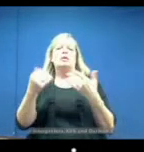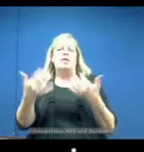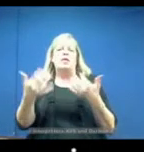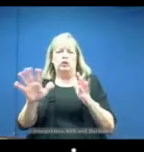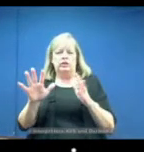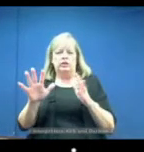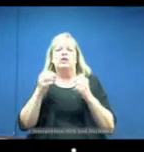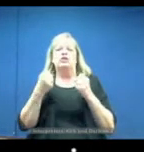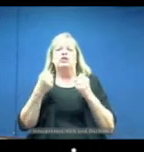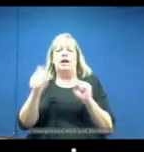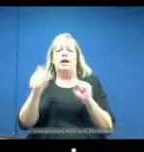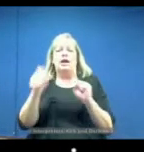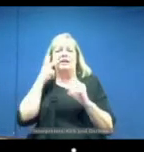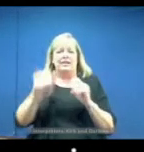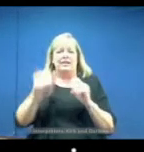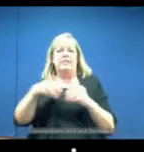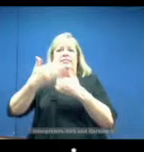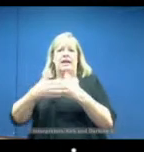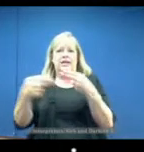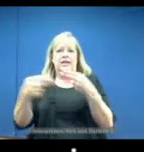on, hopefully, to the fourth slide.